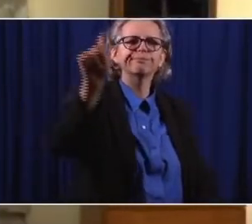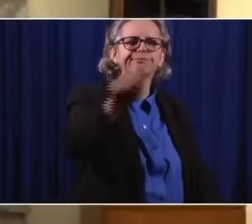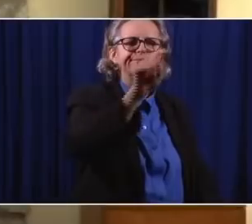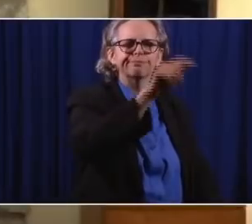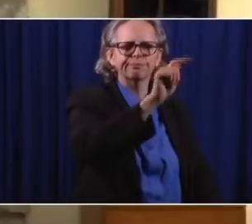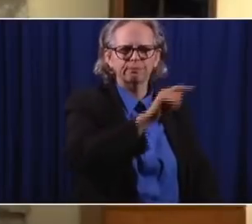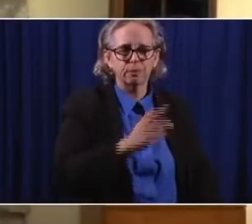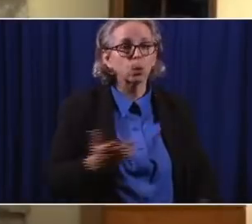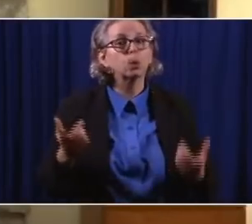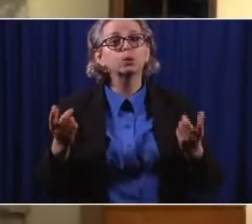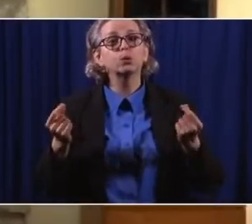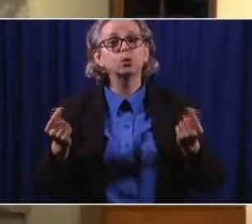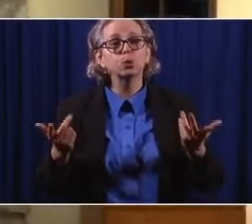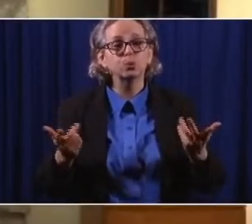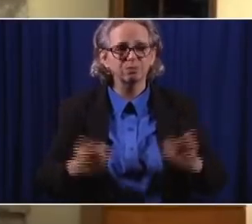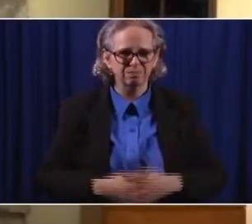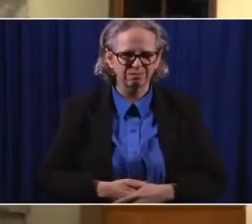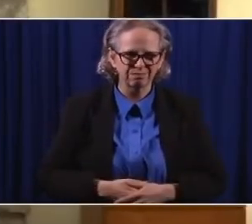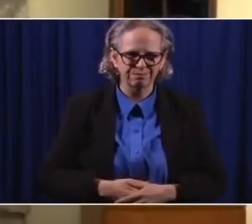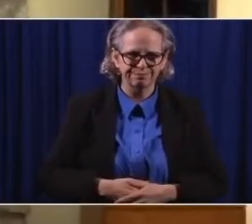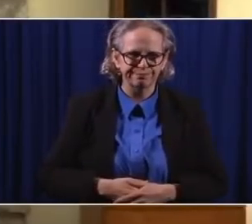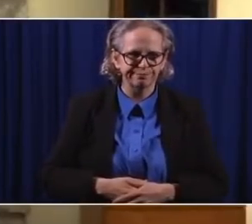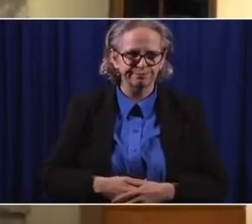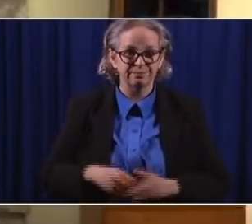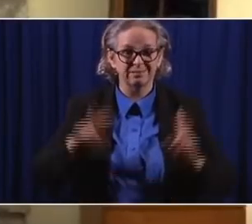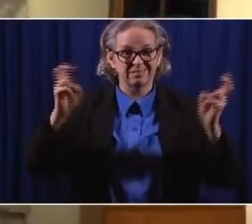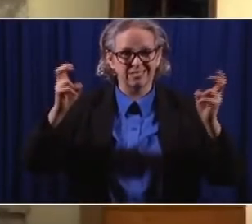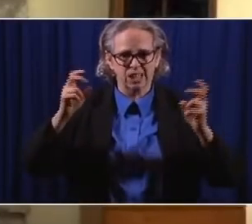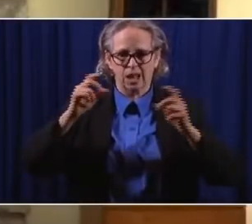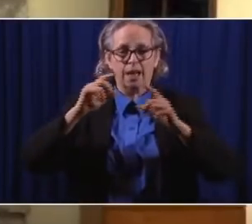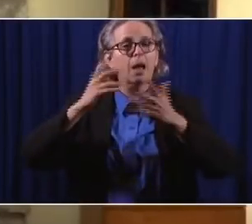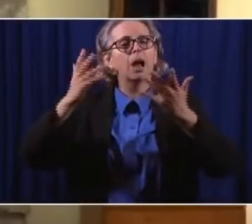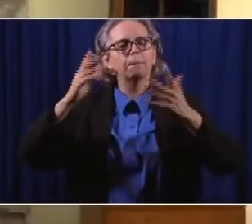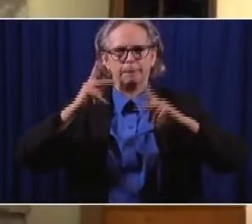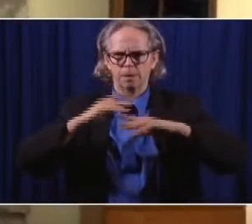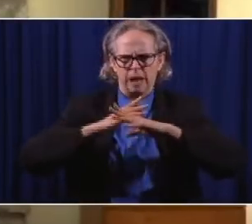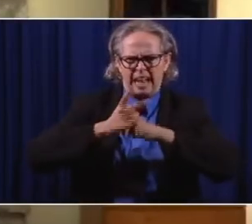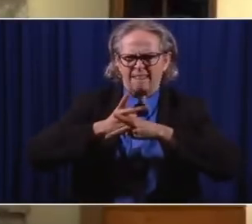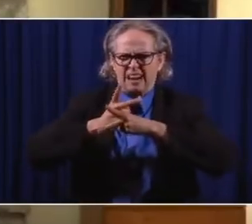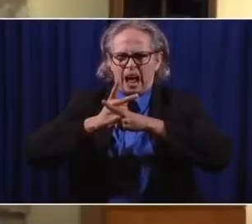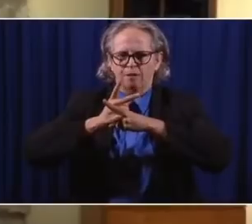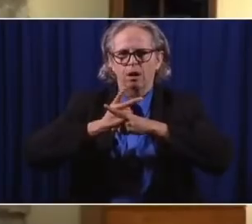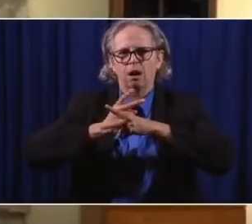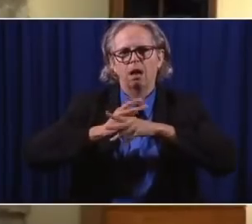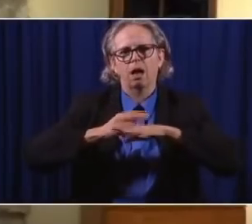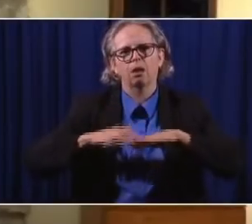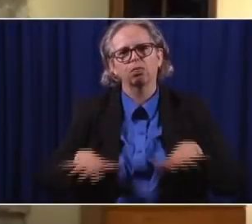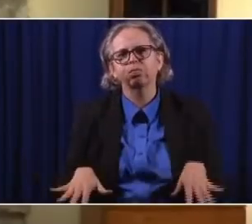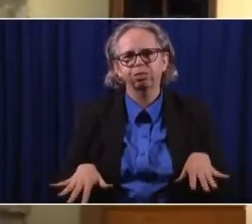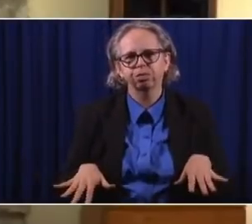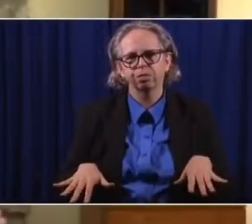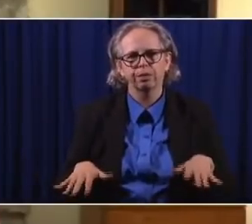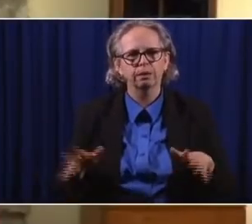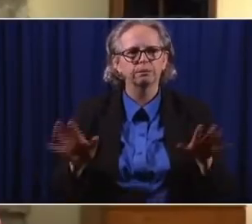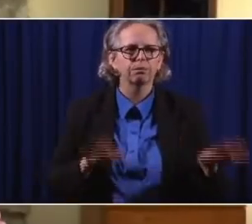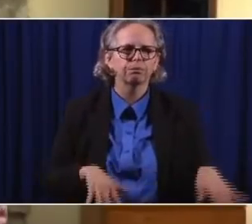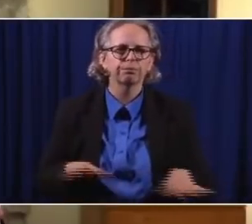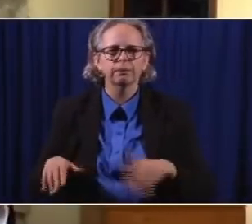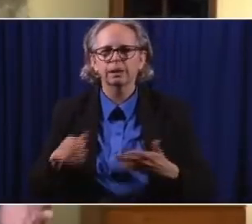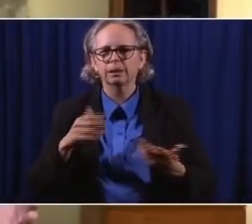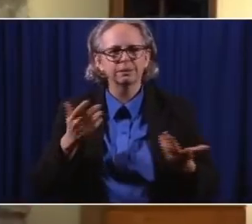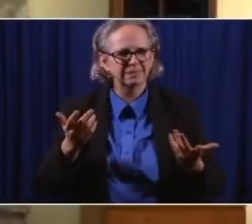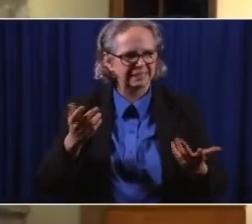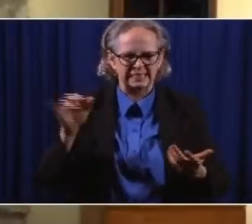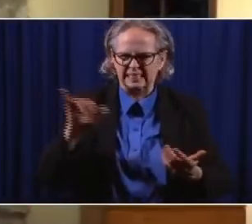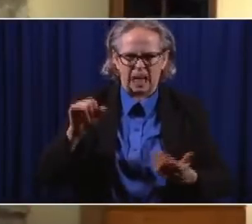down. Christie's story is really speaks volumes about what can happen. You can be very, very careful. You let your guard down